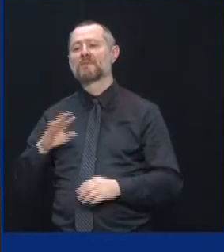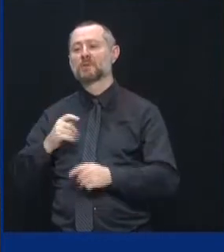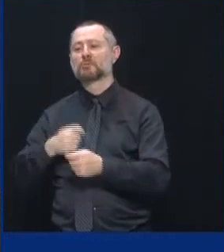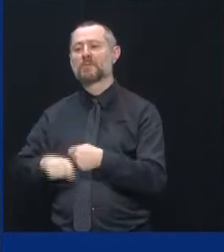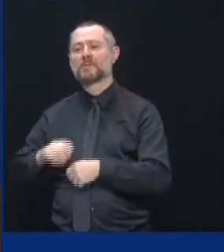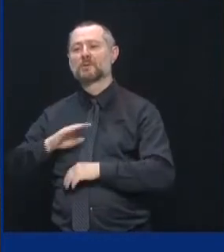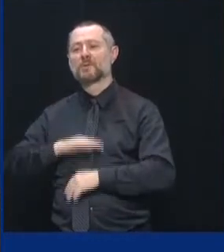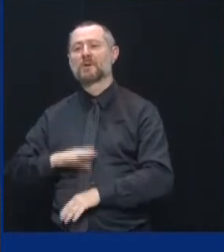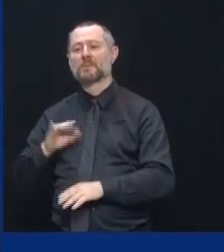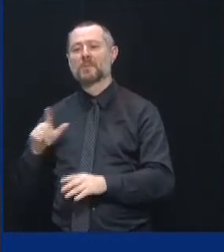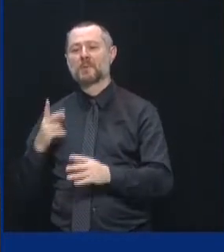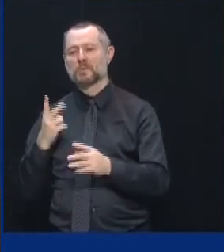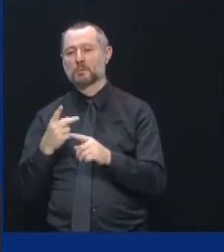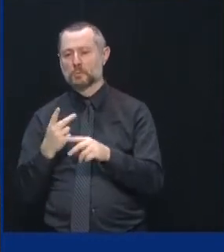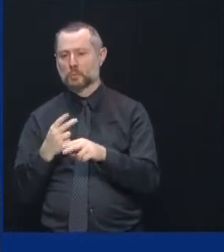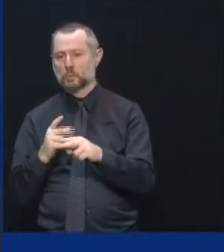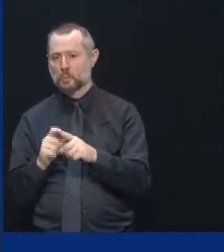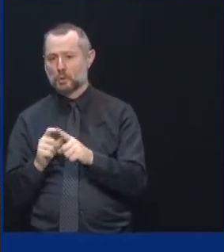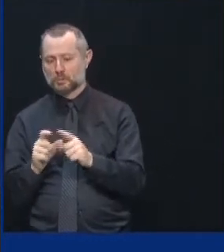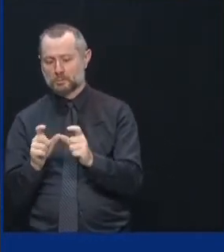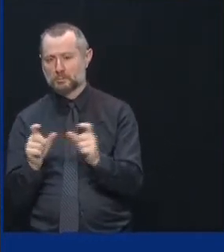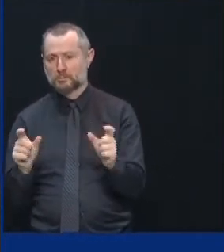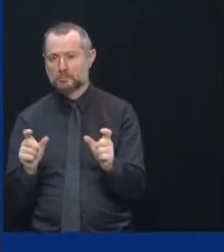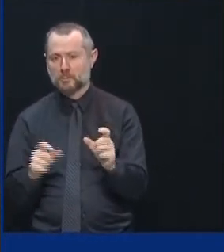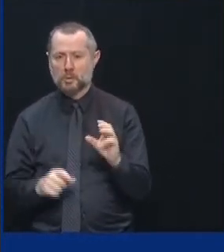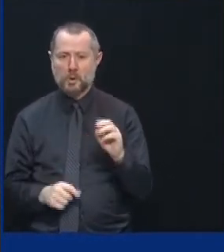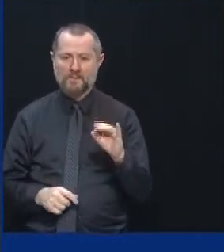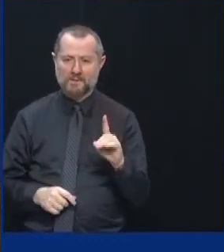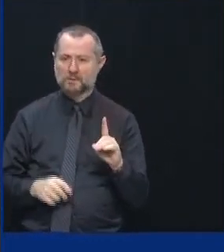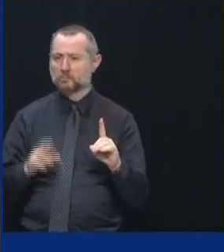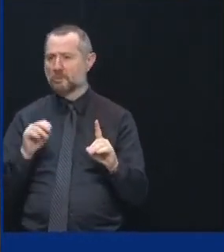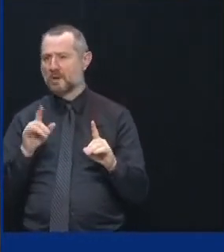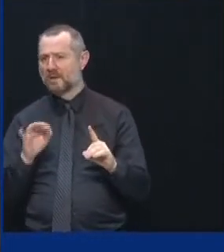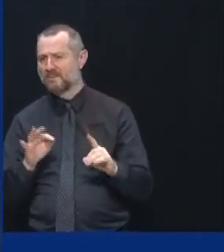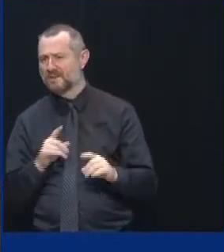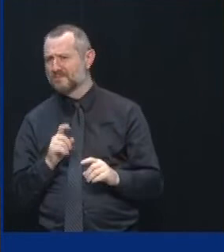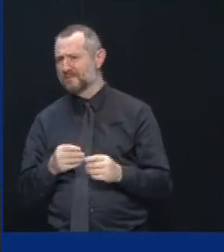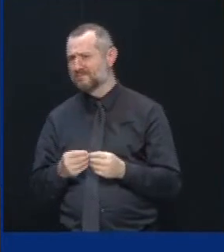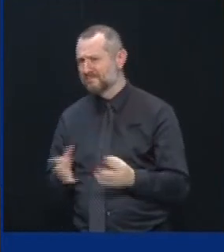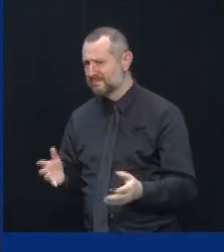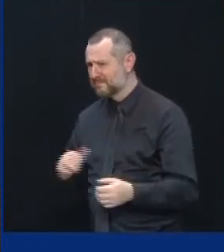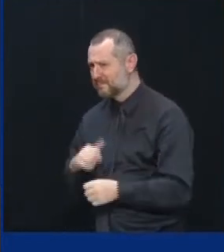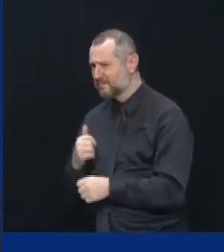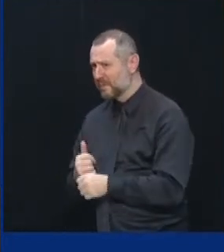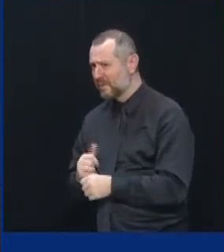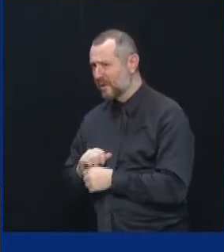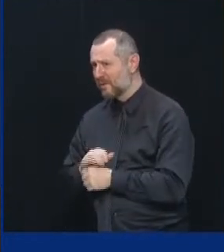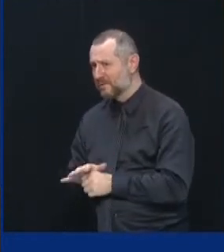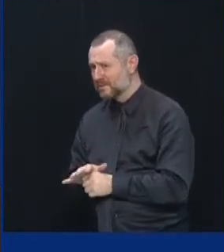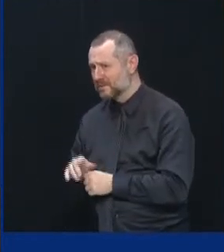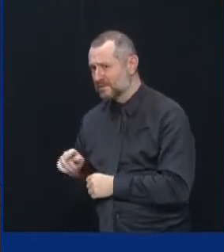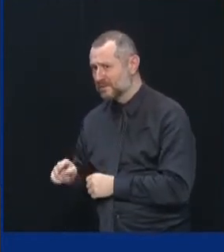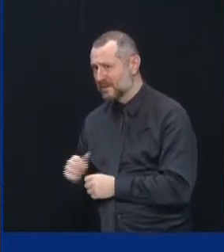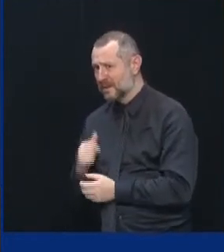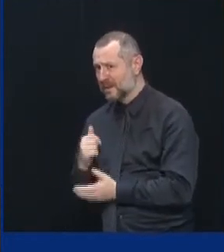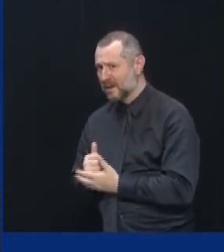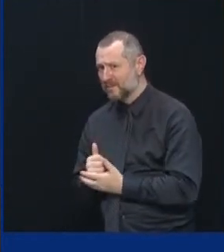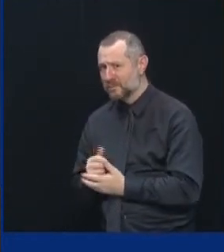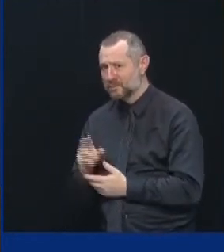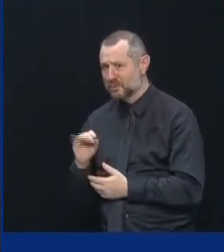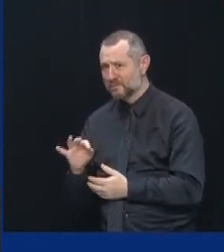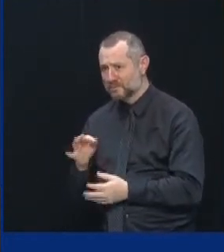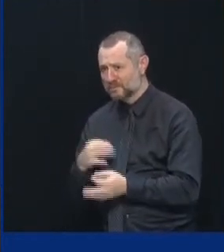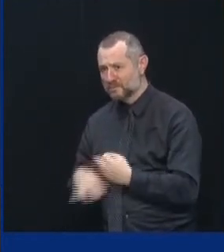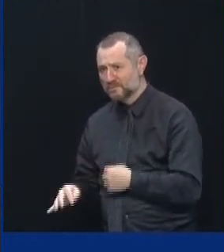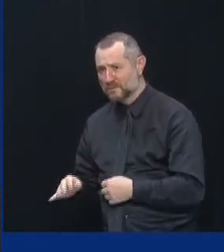Then distribute the money for COVID relief. There is no state that was hit as